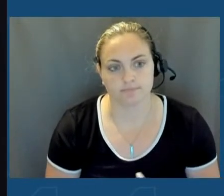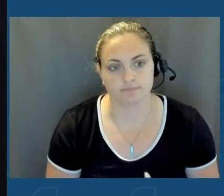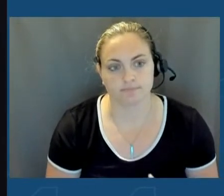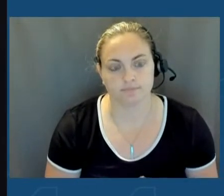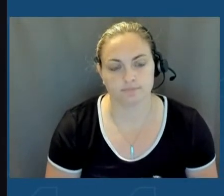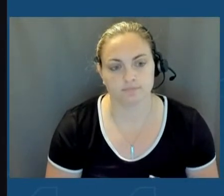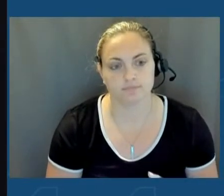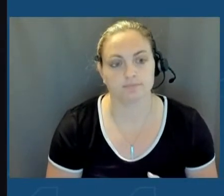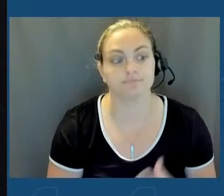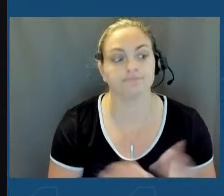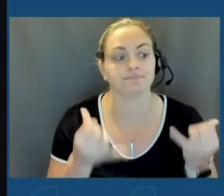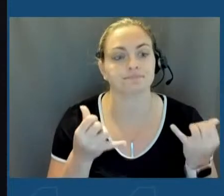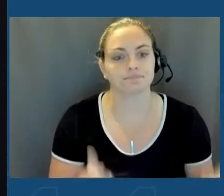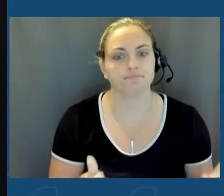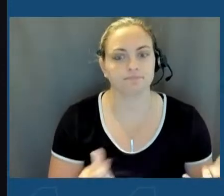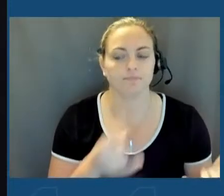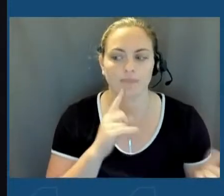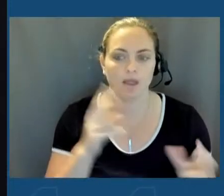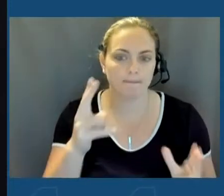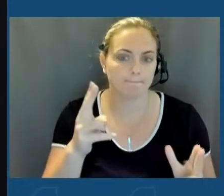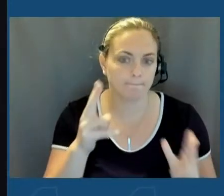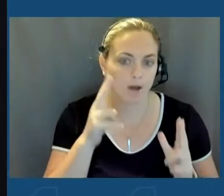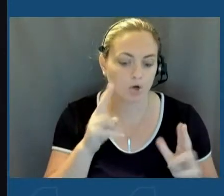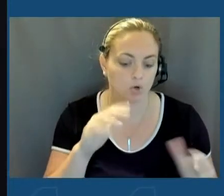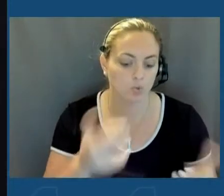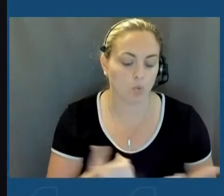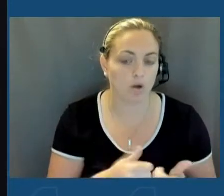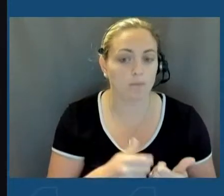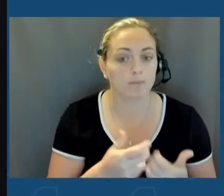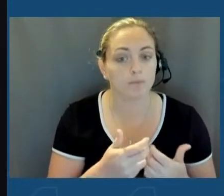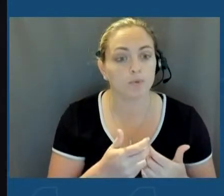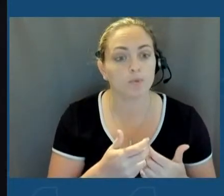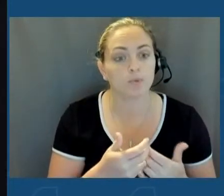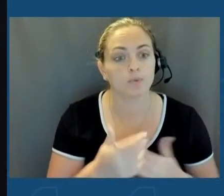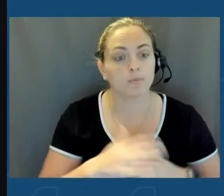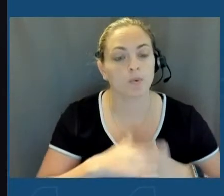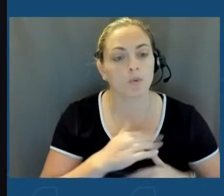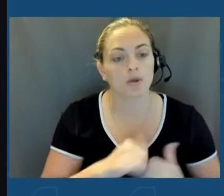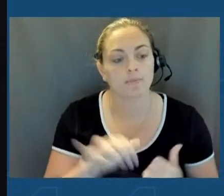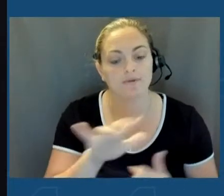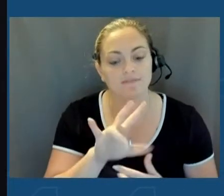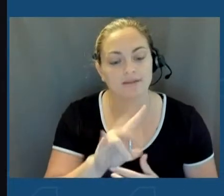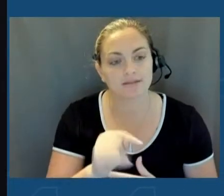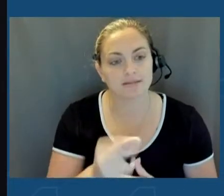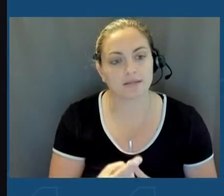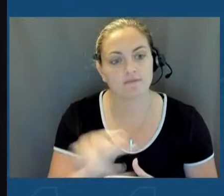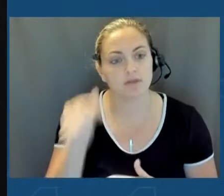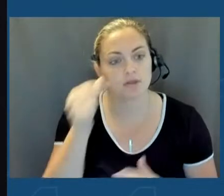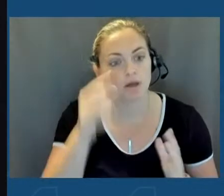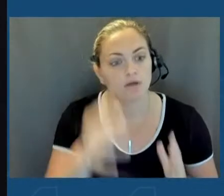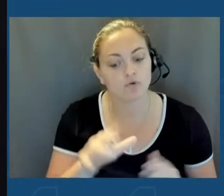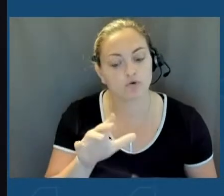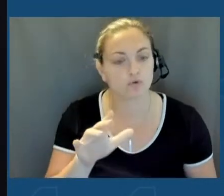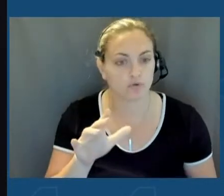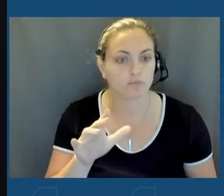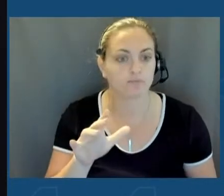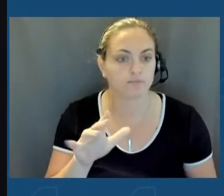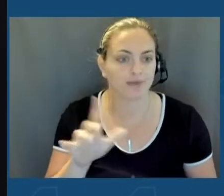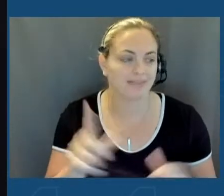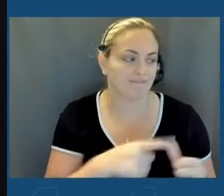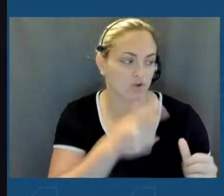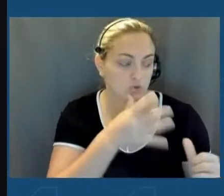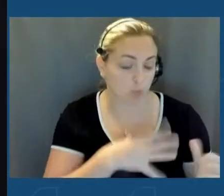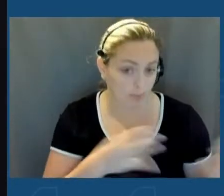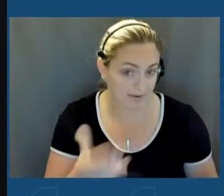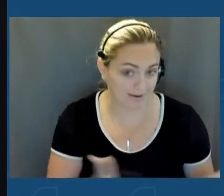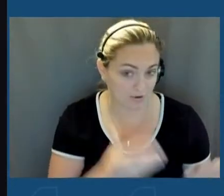And now I am so honored to welcome to the podium the 57th Governor of the state of New York and the first woman to hold the seat,